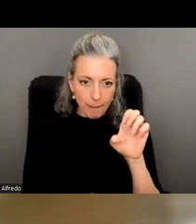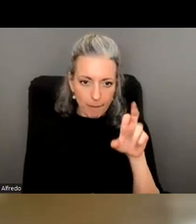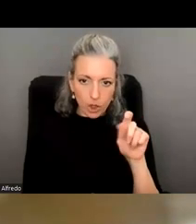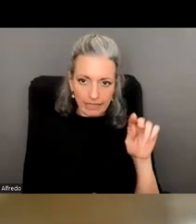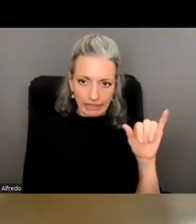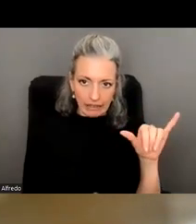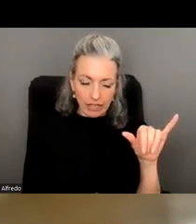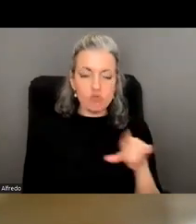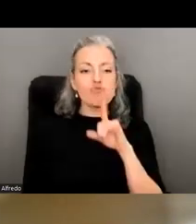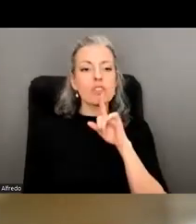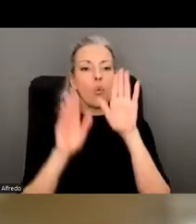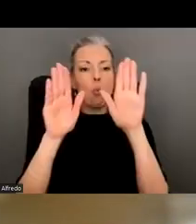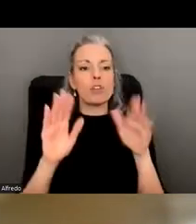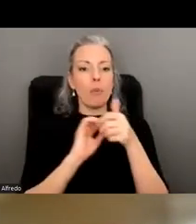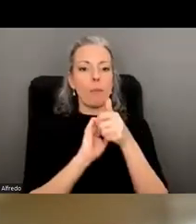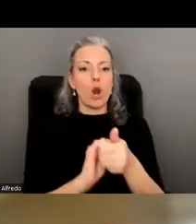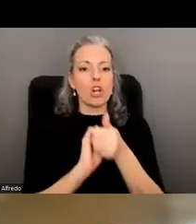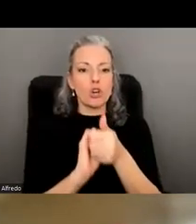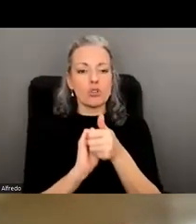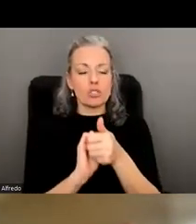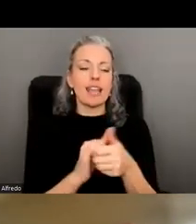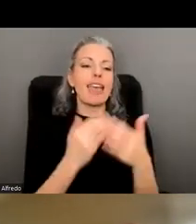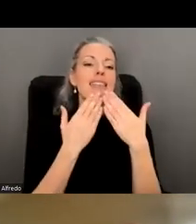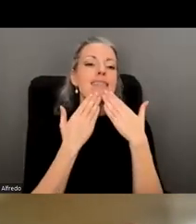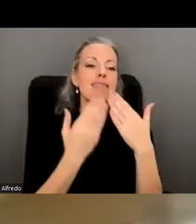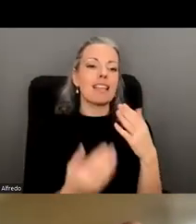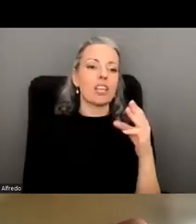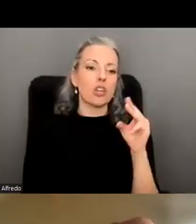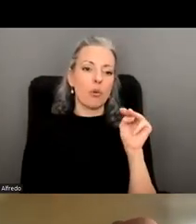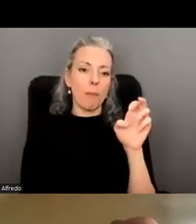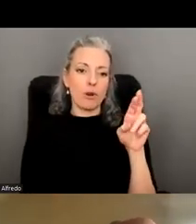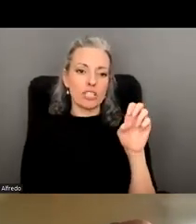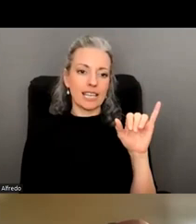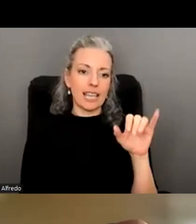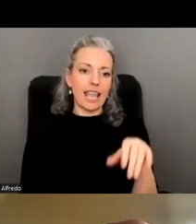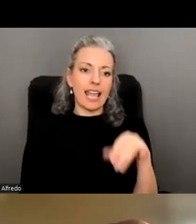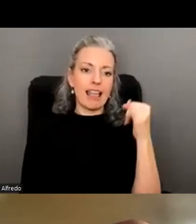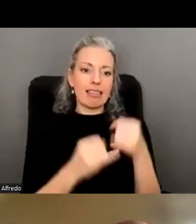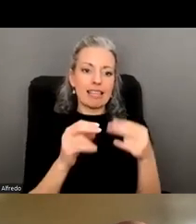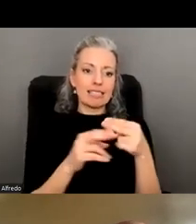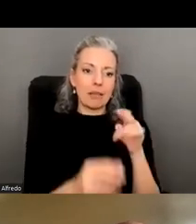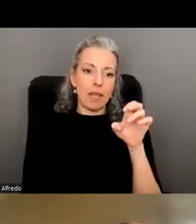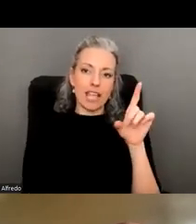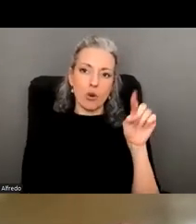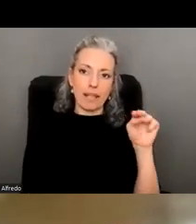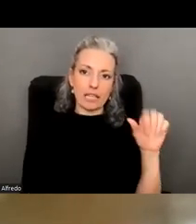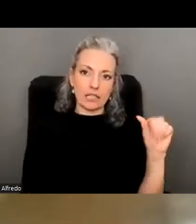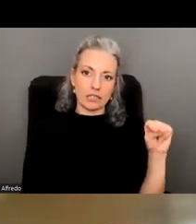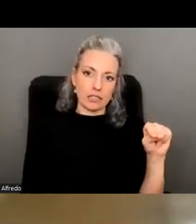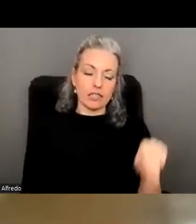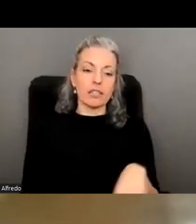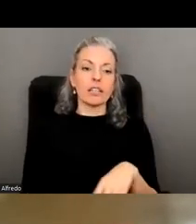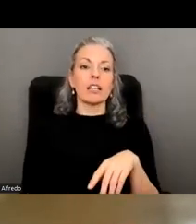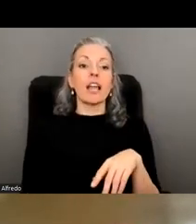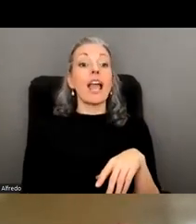great partners in this area. And we have to thank Marcy Edelman from our California Commission on Aging, who got us started here. And finally,